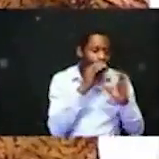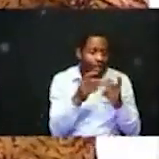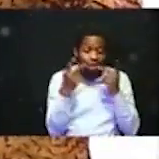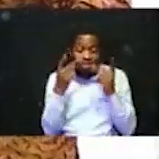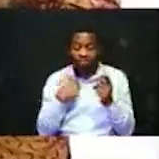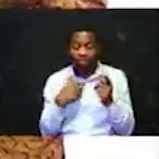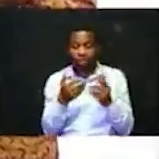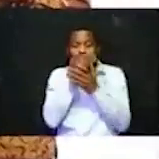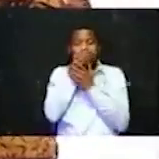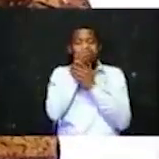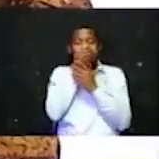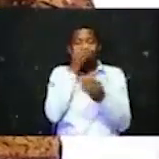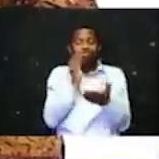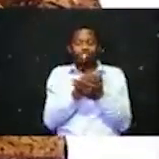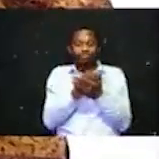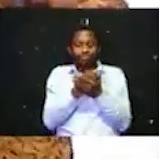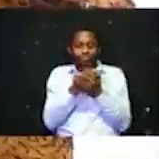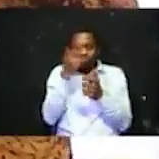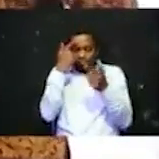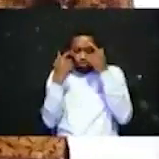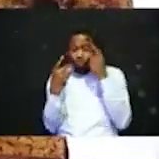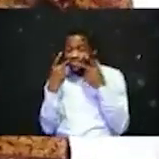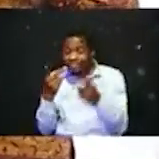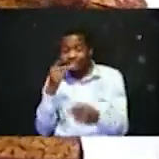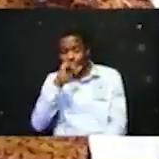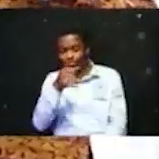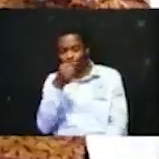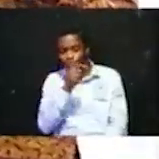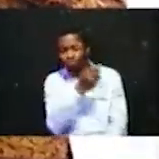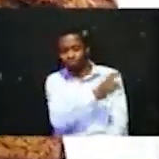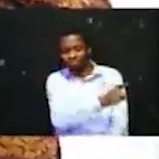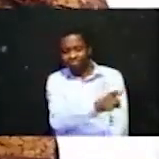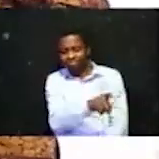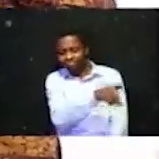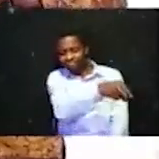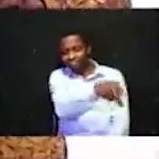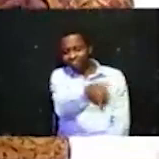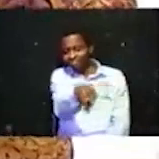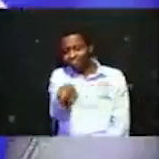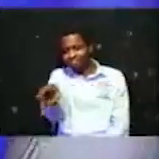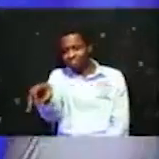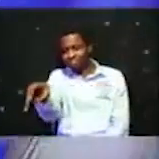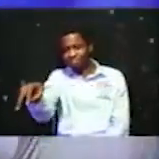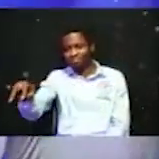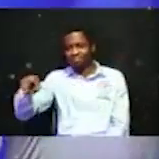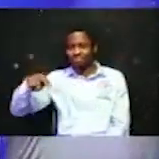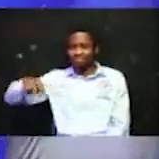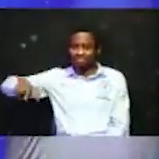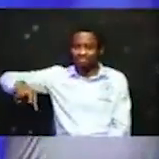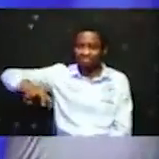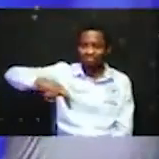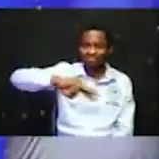Just by seeing his face. Good name, purchasing favors